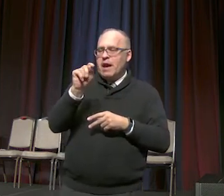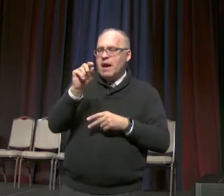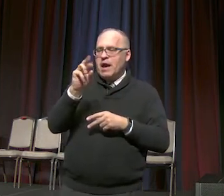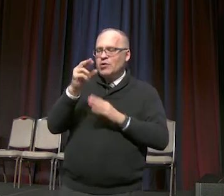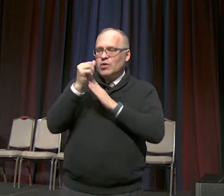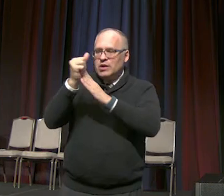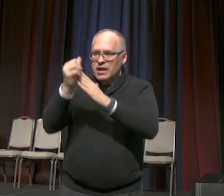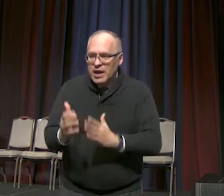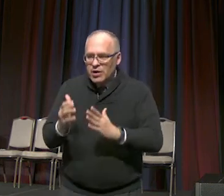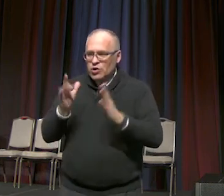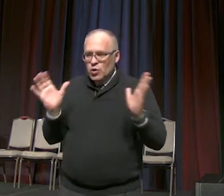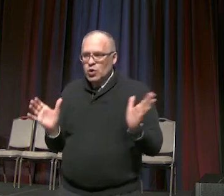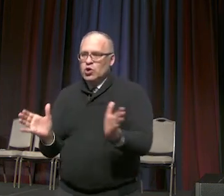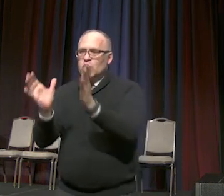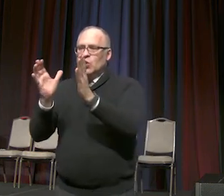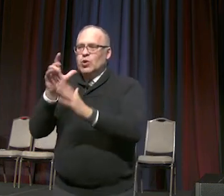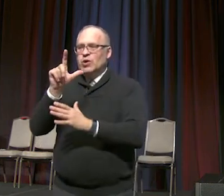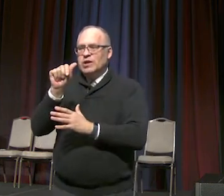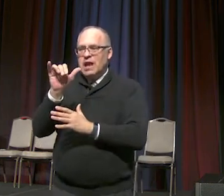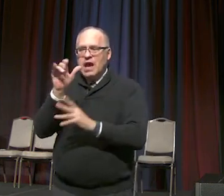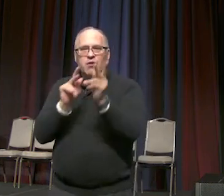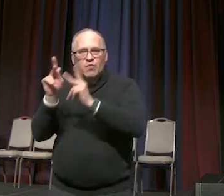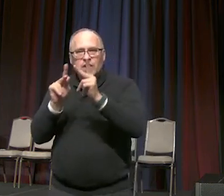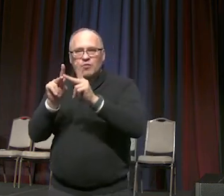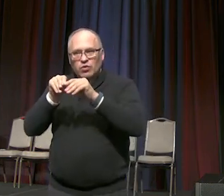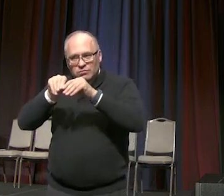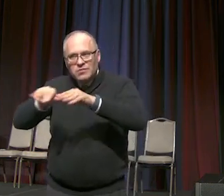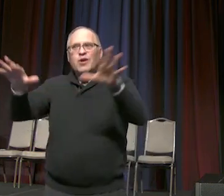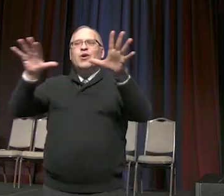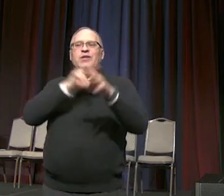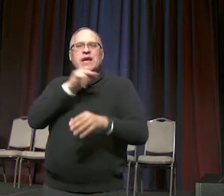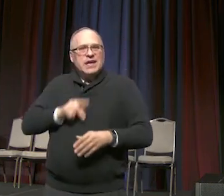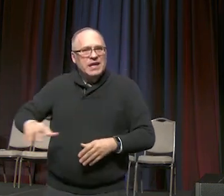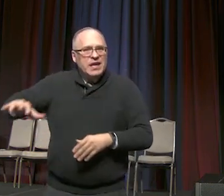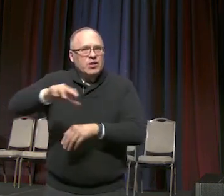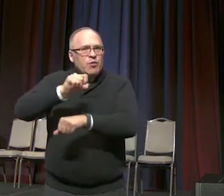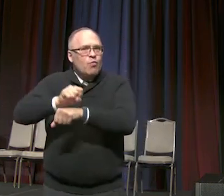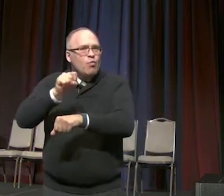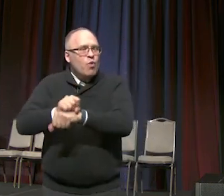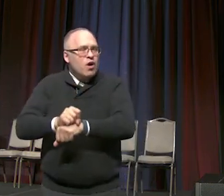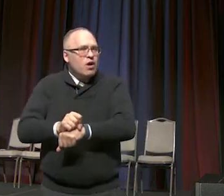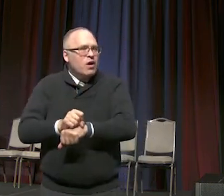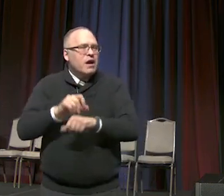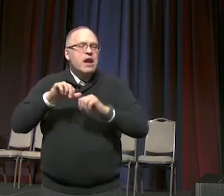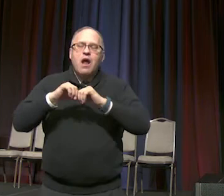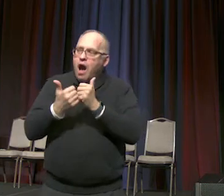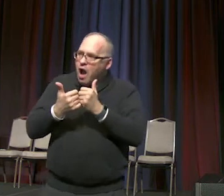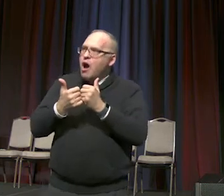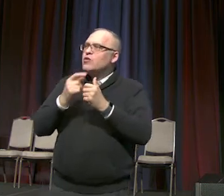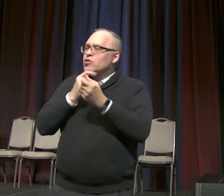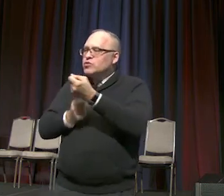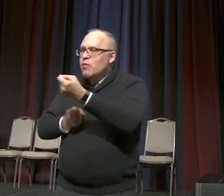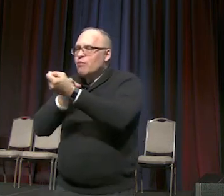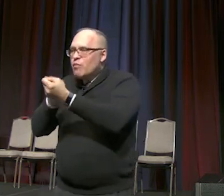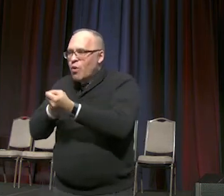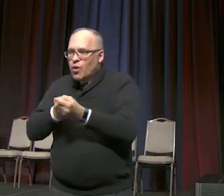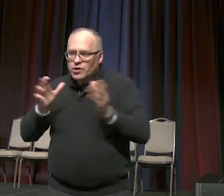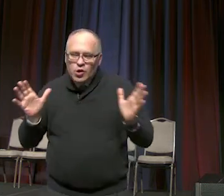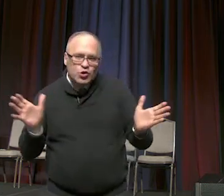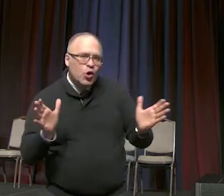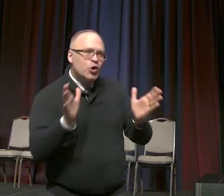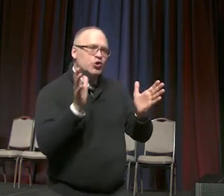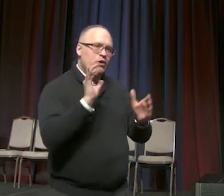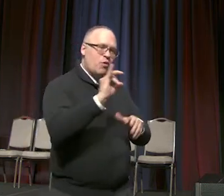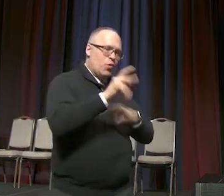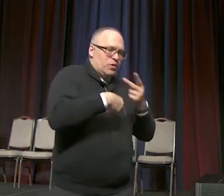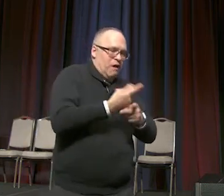kingdom potential, and we looked at some of the best ways the church can support and nurture those kinds of